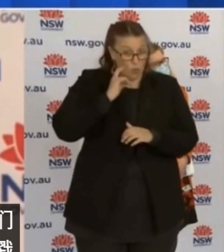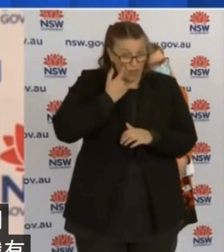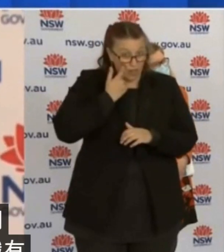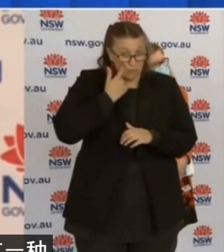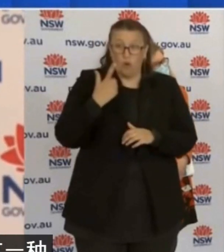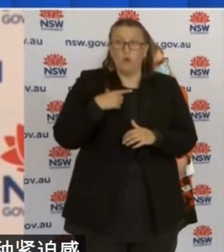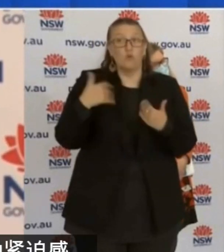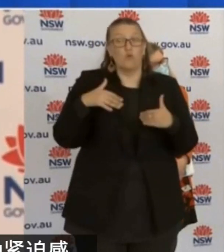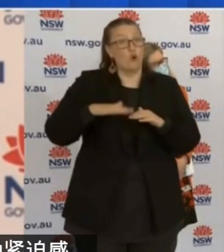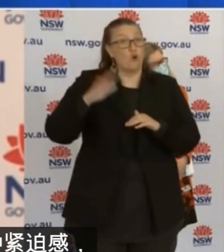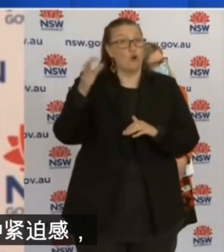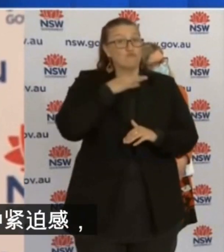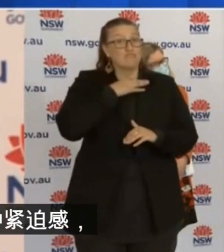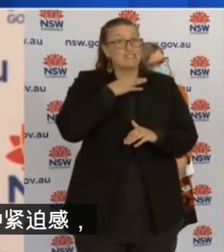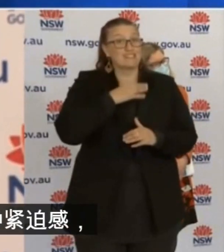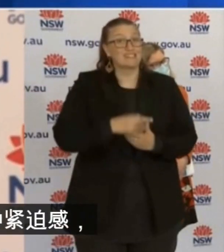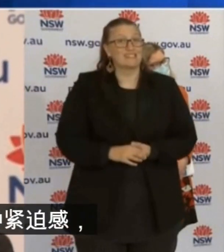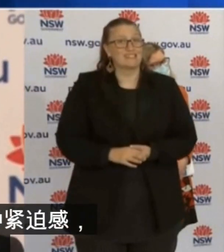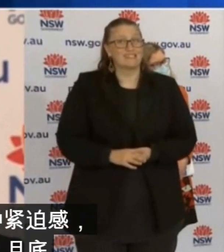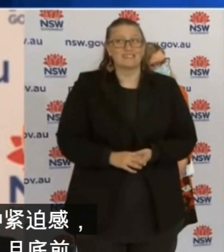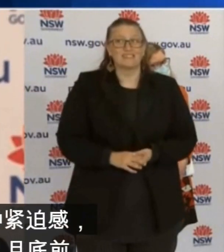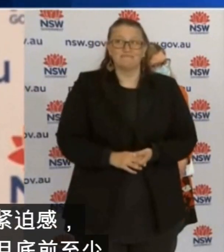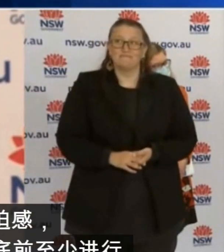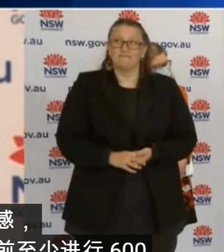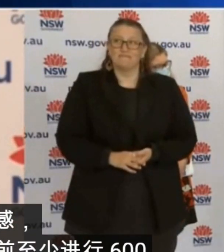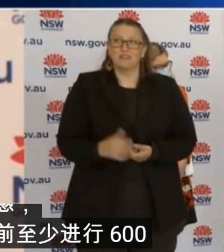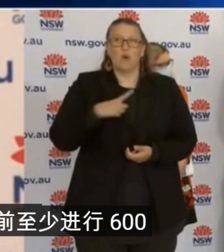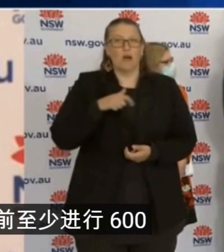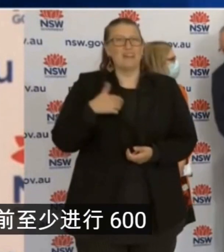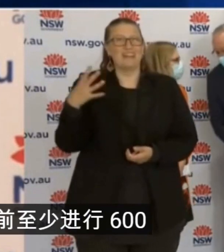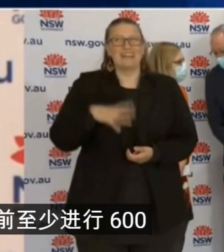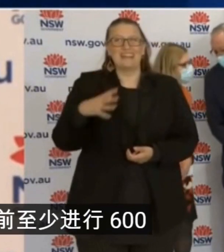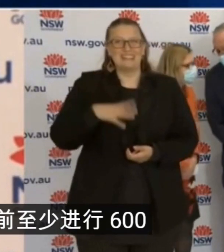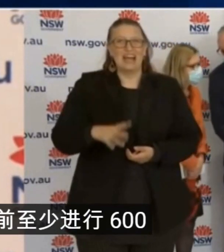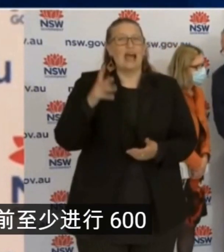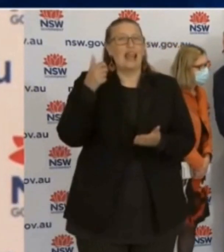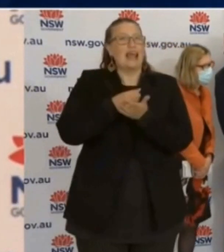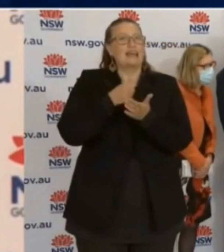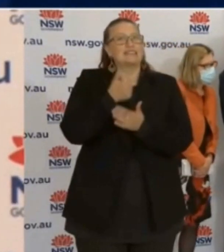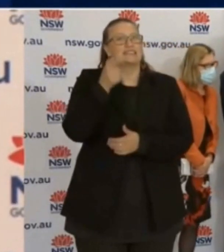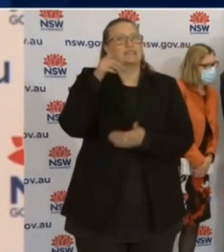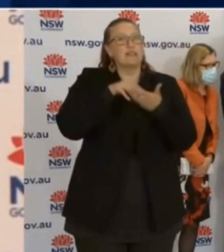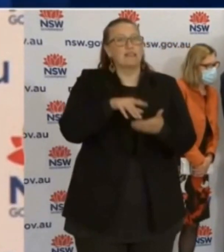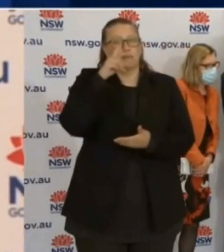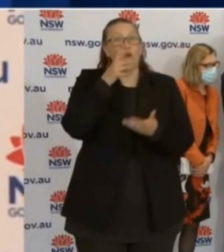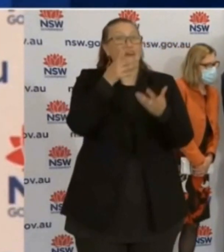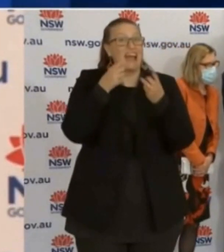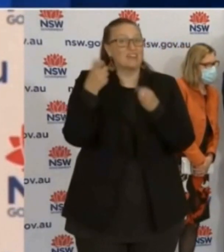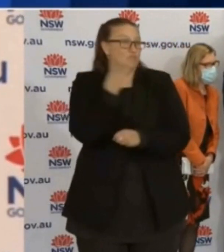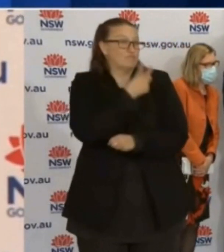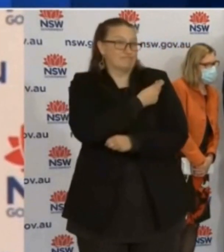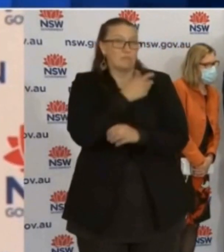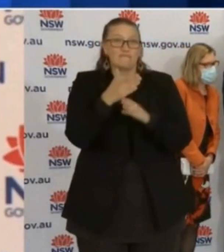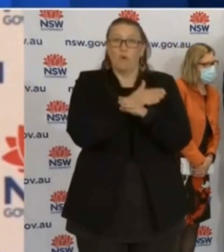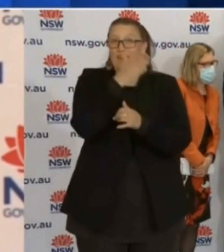urgency in New South Wales about the jab, and why we're keen to see at least 6 million jabs delivered by the end of August, because that does give